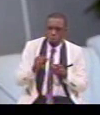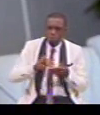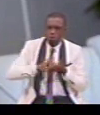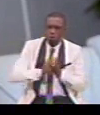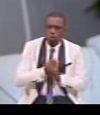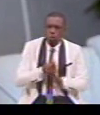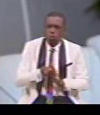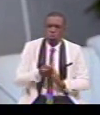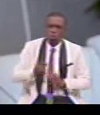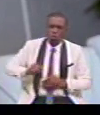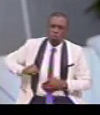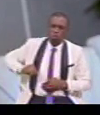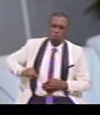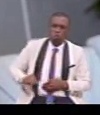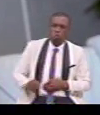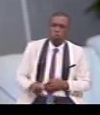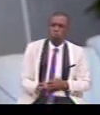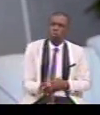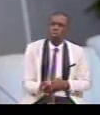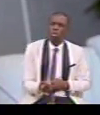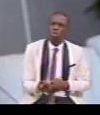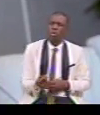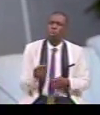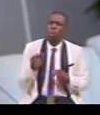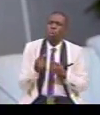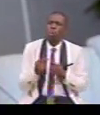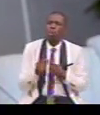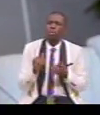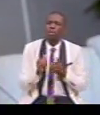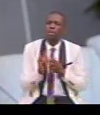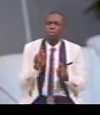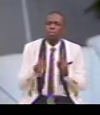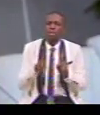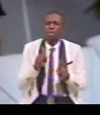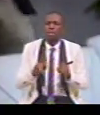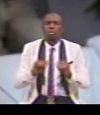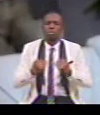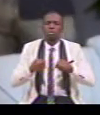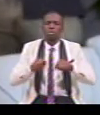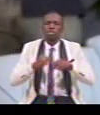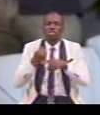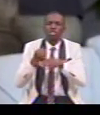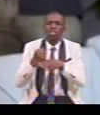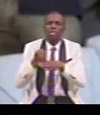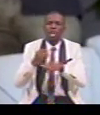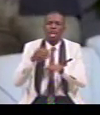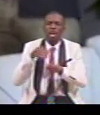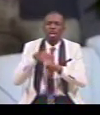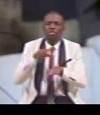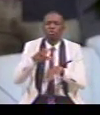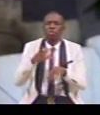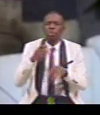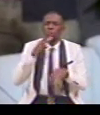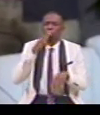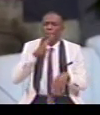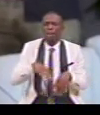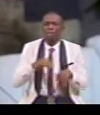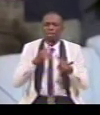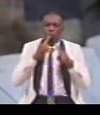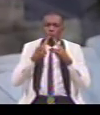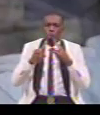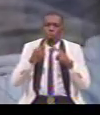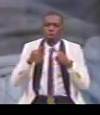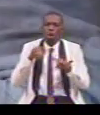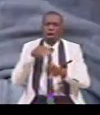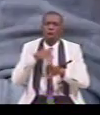the people direct at us, and they splash the acid of a bad word on us,